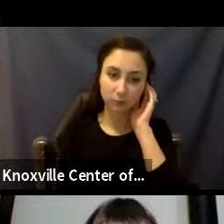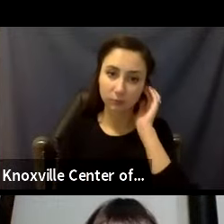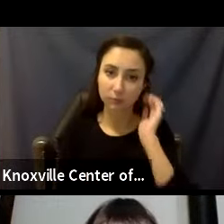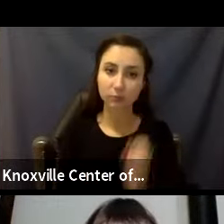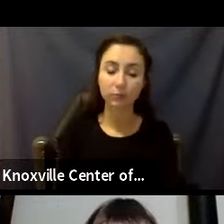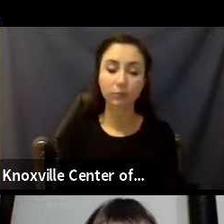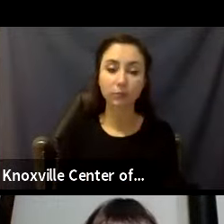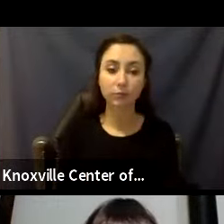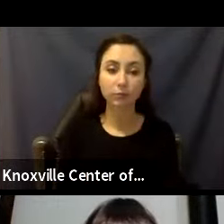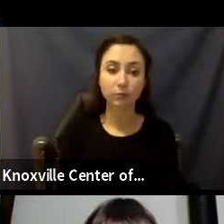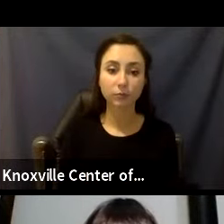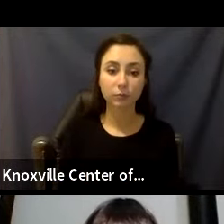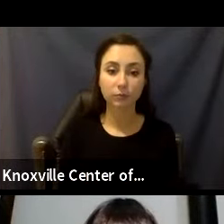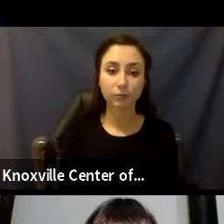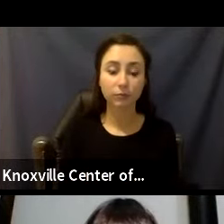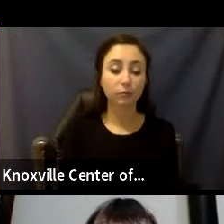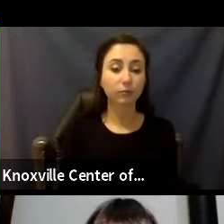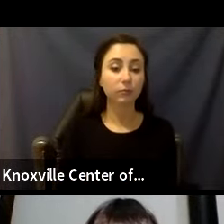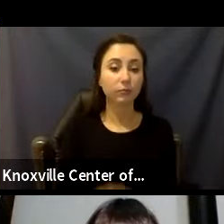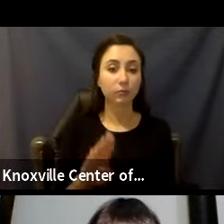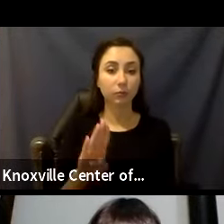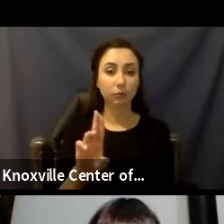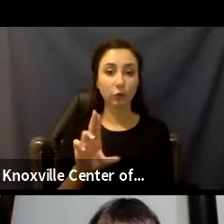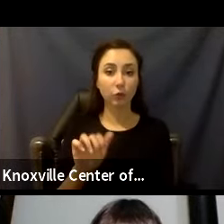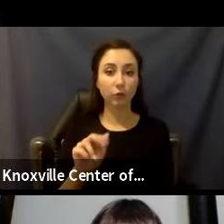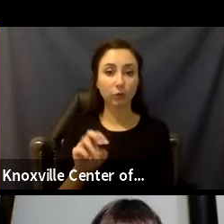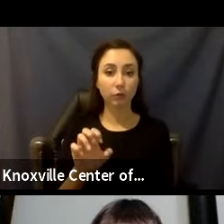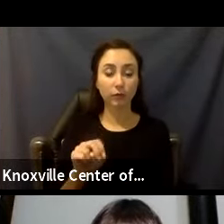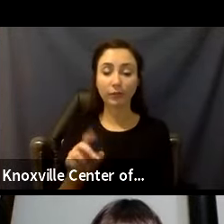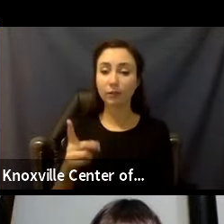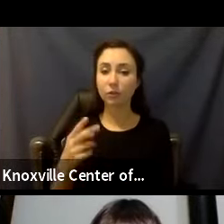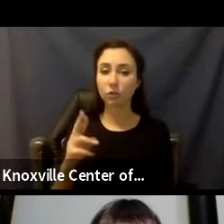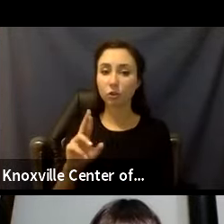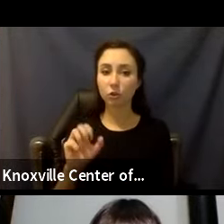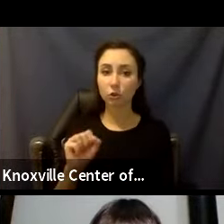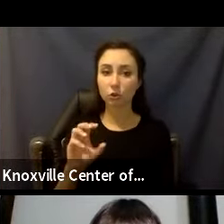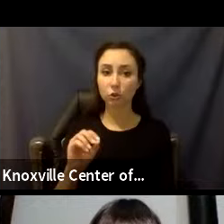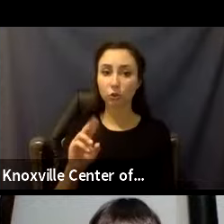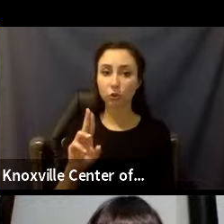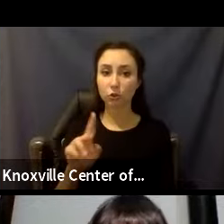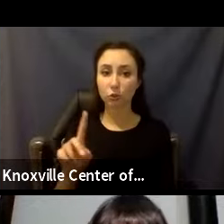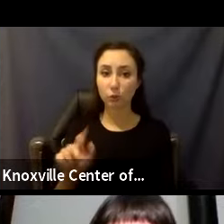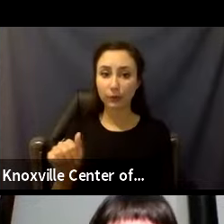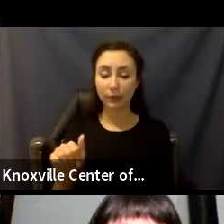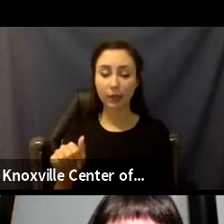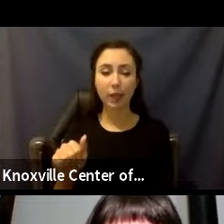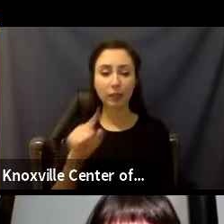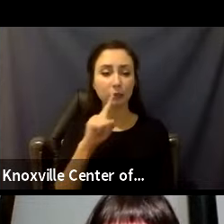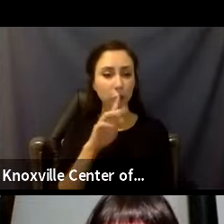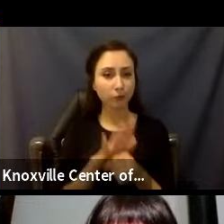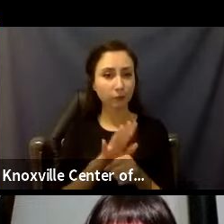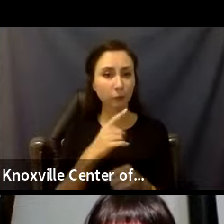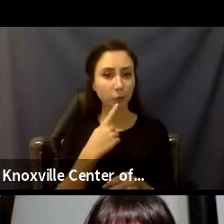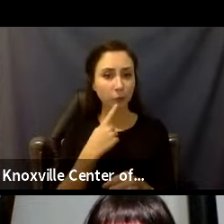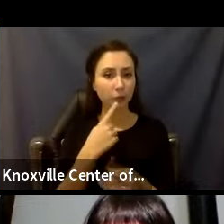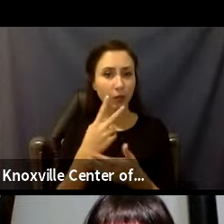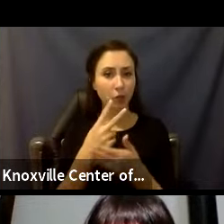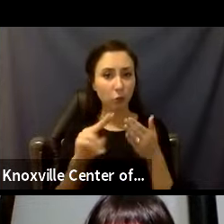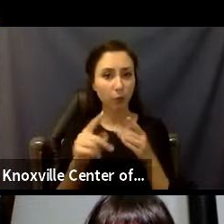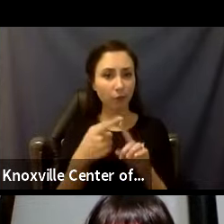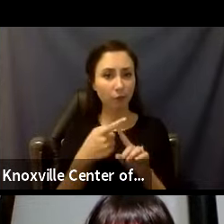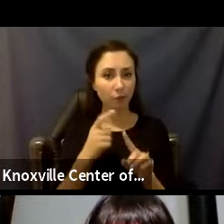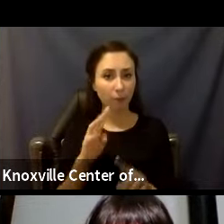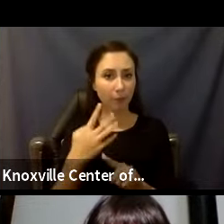Dr. Sousa, can you confirm, when you say 2 weeks, do you mean 2 weeks from the 4th when